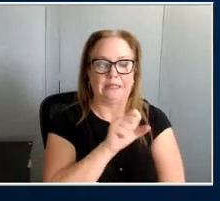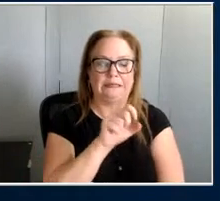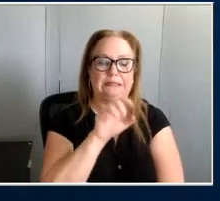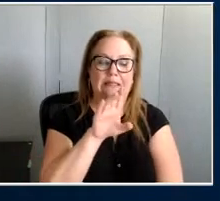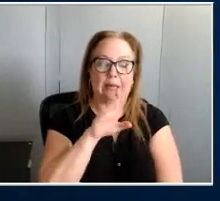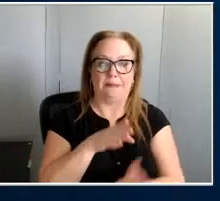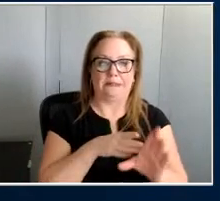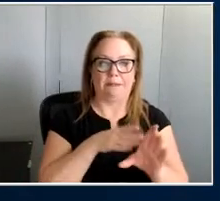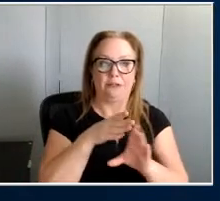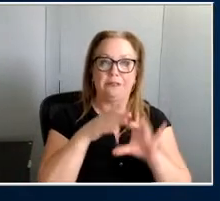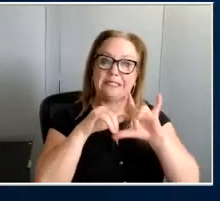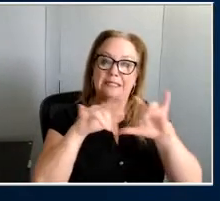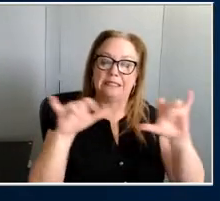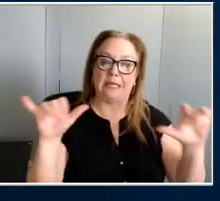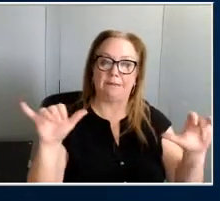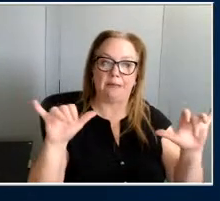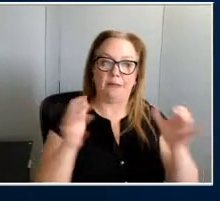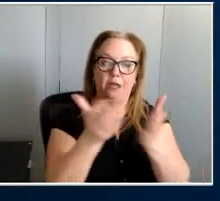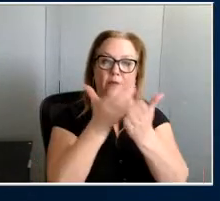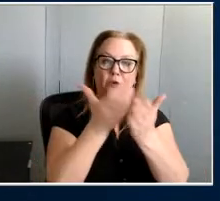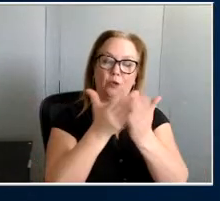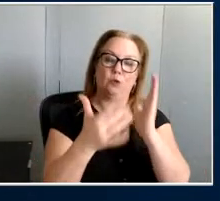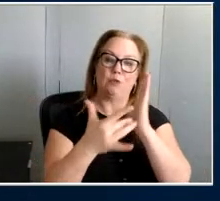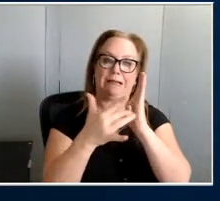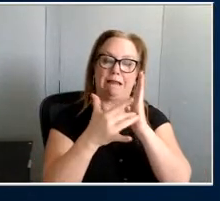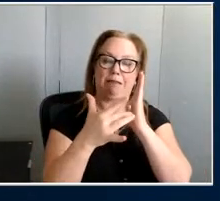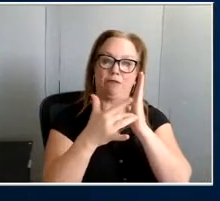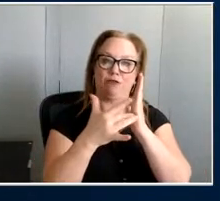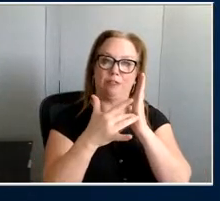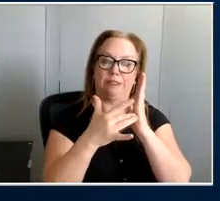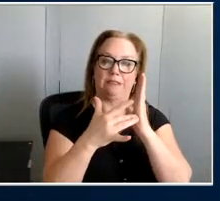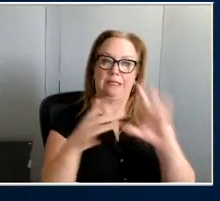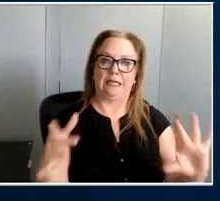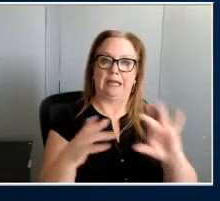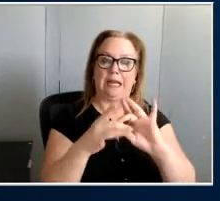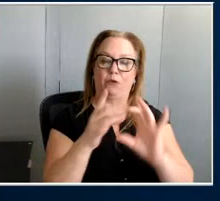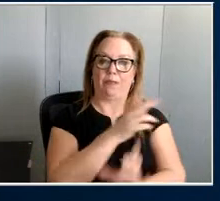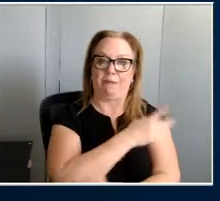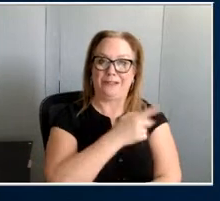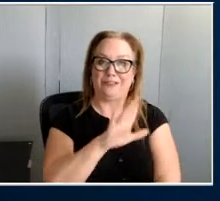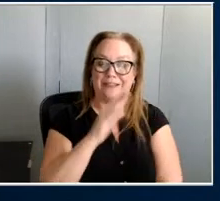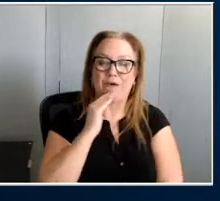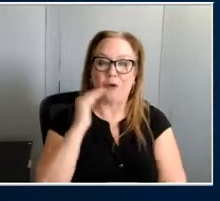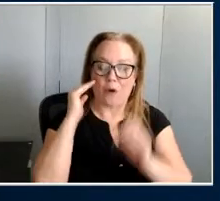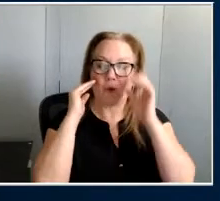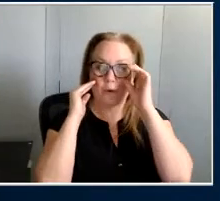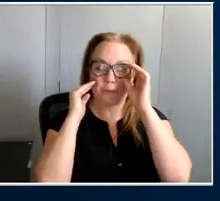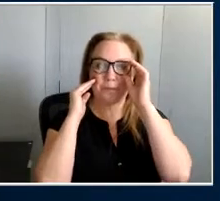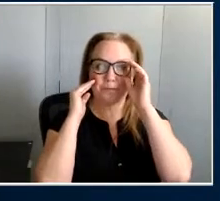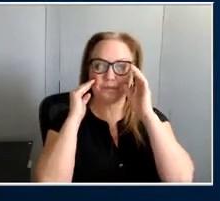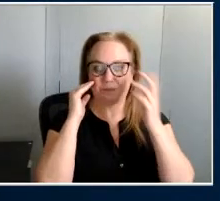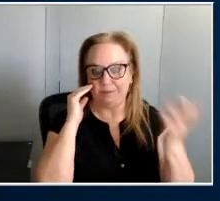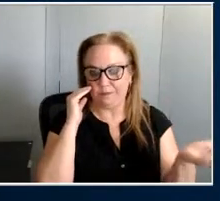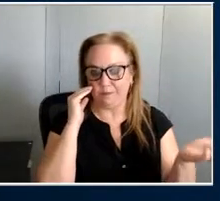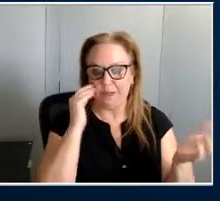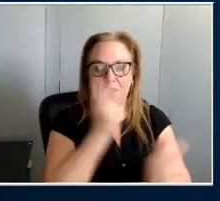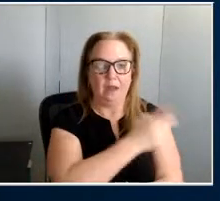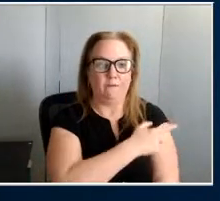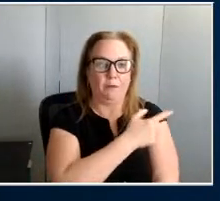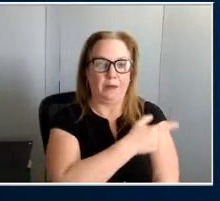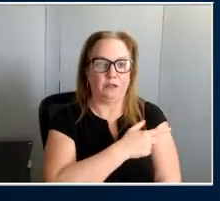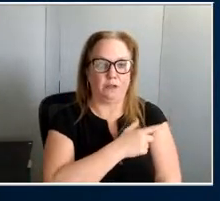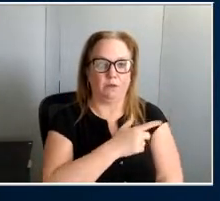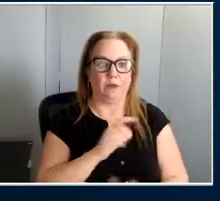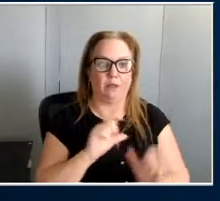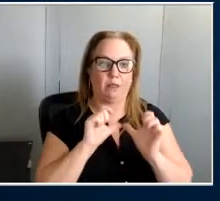at the same time, some of the new technologies allow us to connect with patients in their home. And so for a patient with long COVID, we can